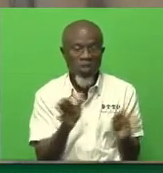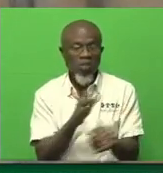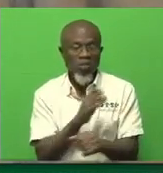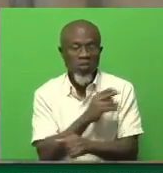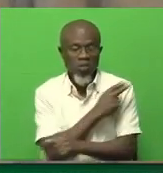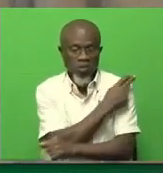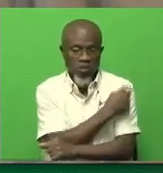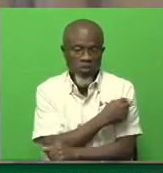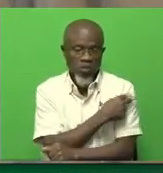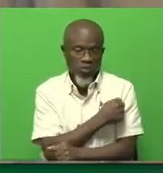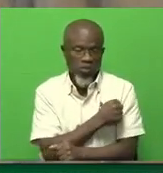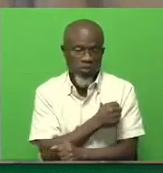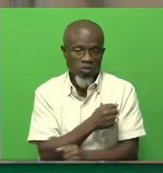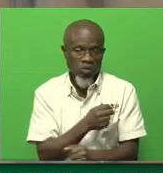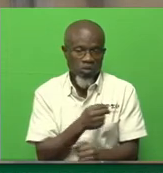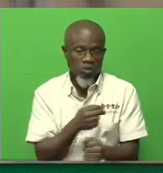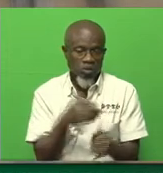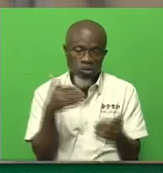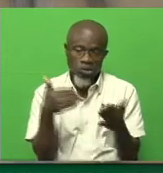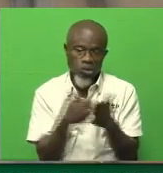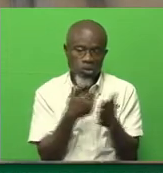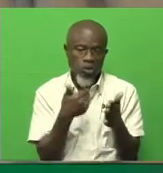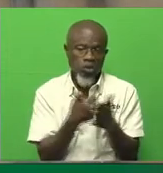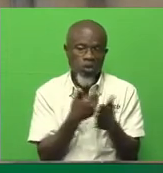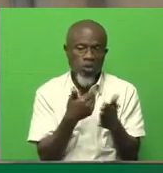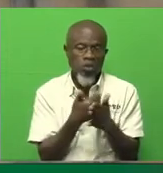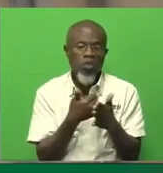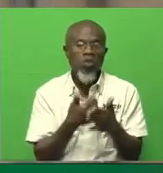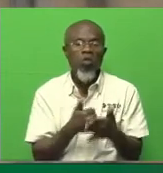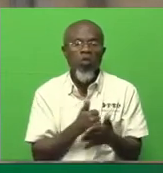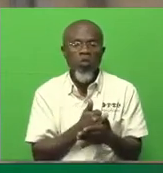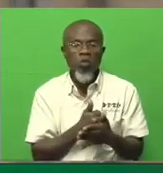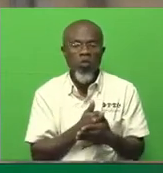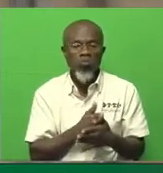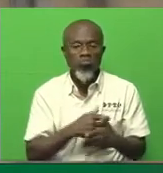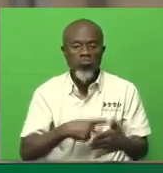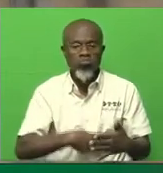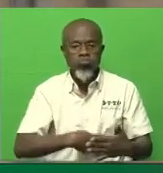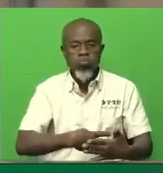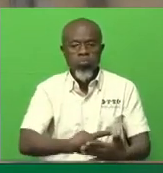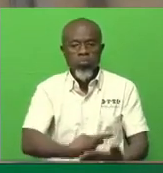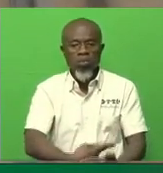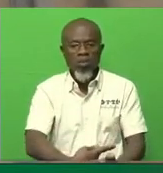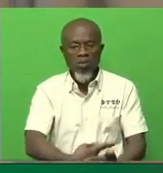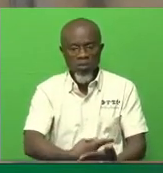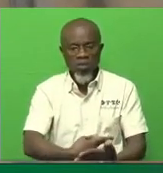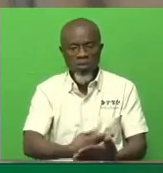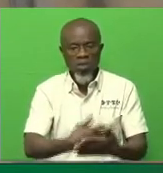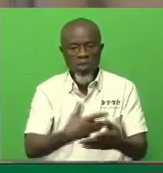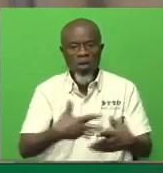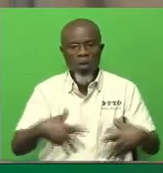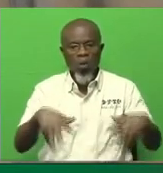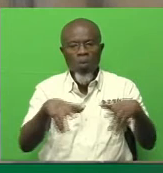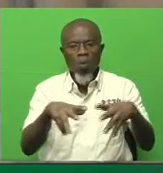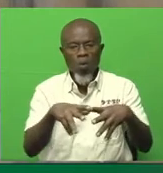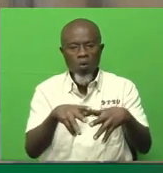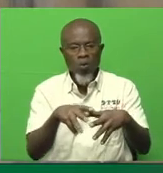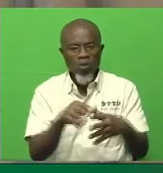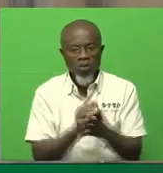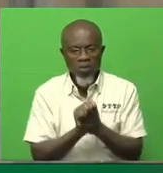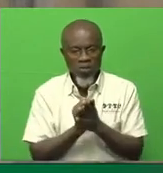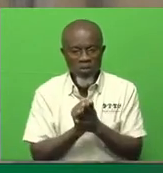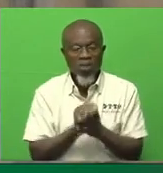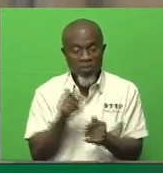om the new labor Ward which my friend from faizabad is proud of also he will never admit